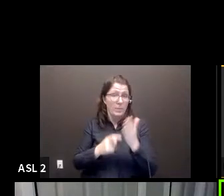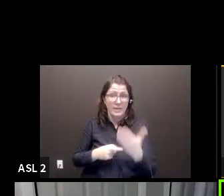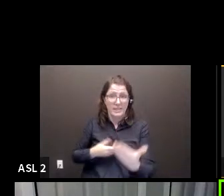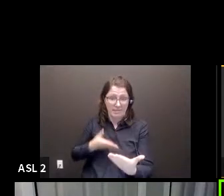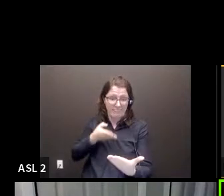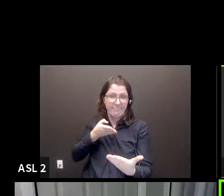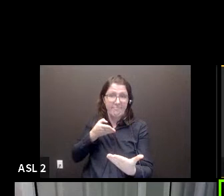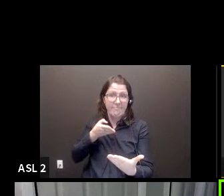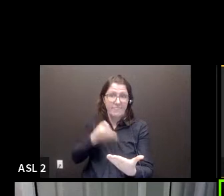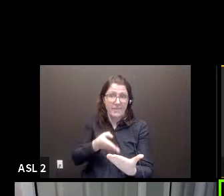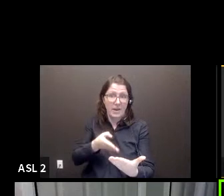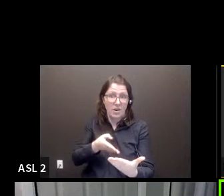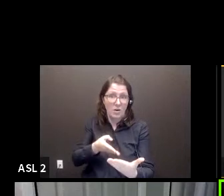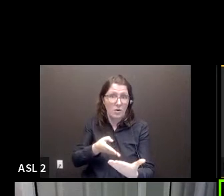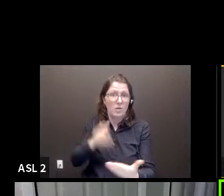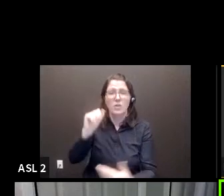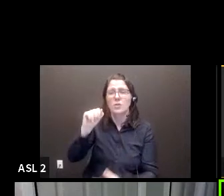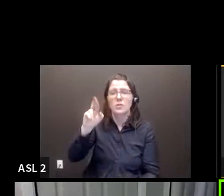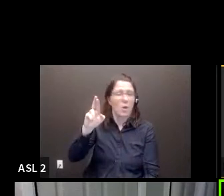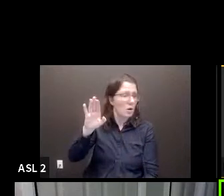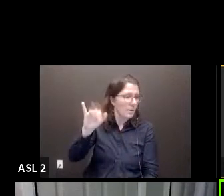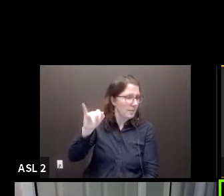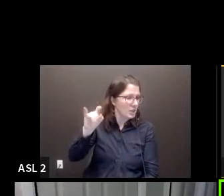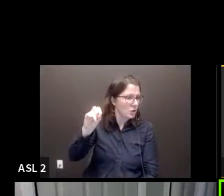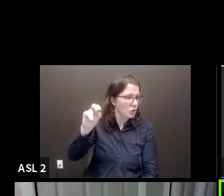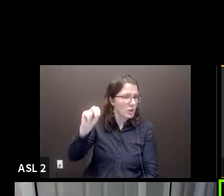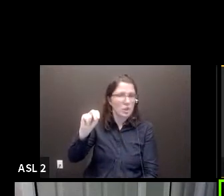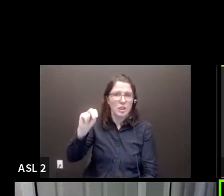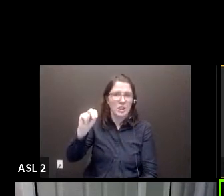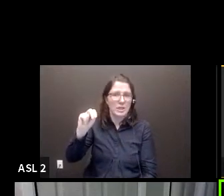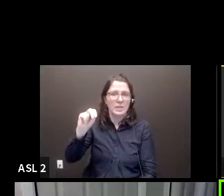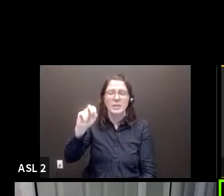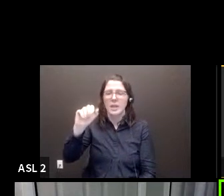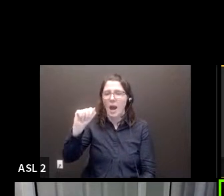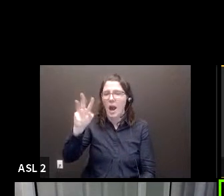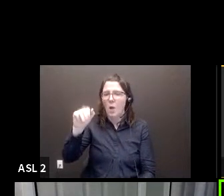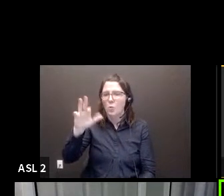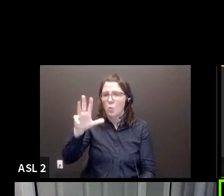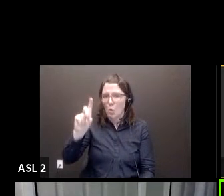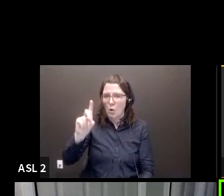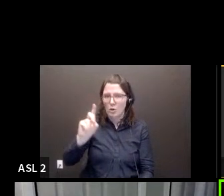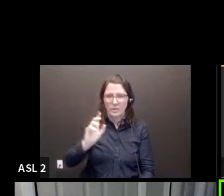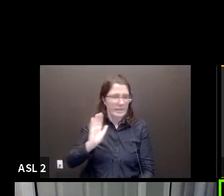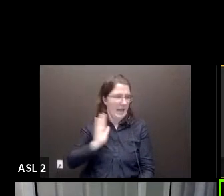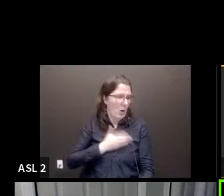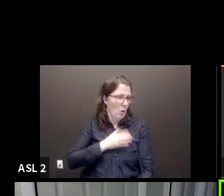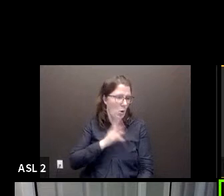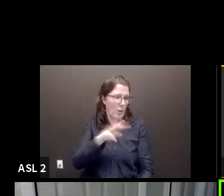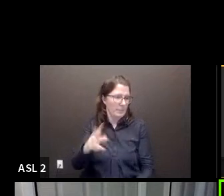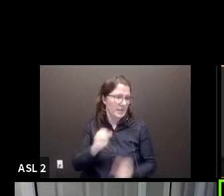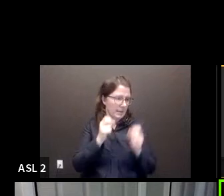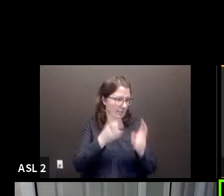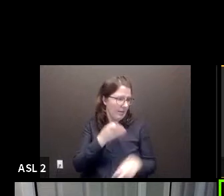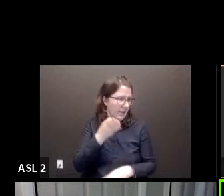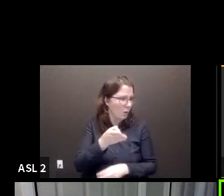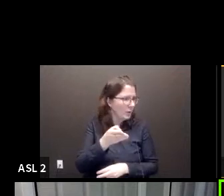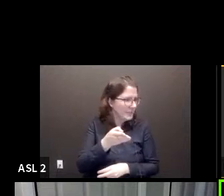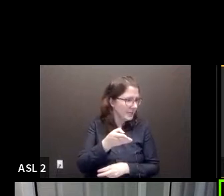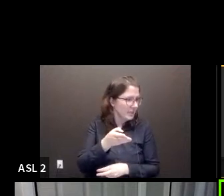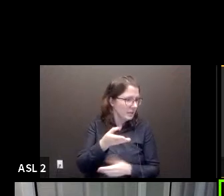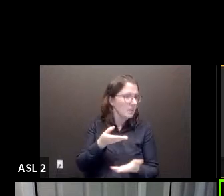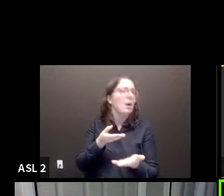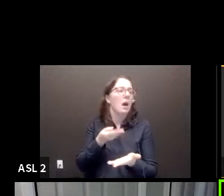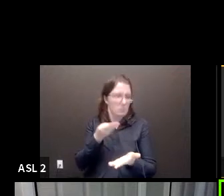the on our website so anybody if they just take a look at the arbitration award they'll see all the new provisions